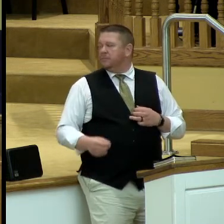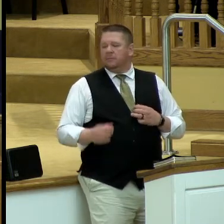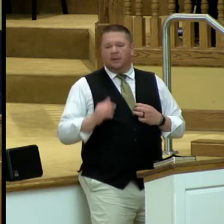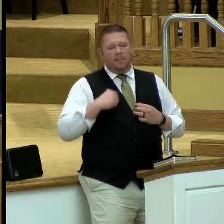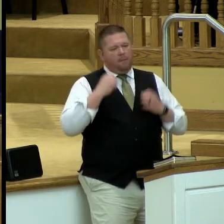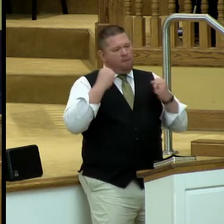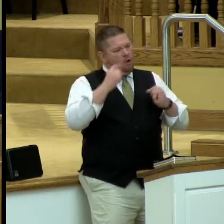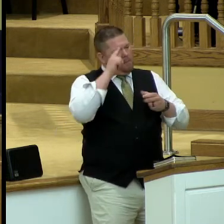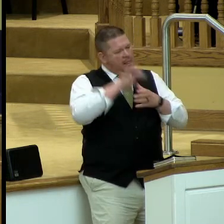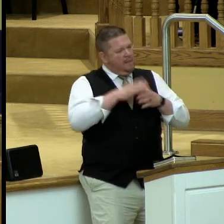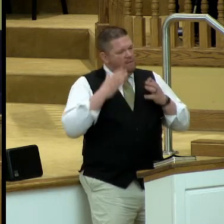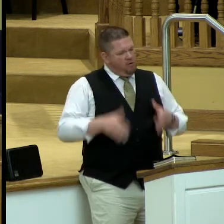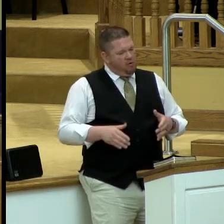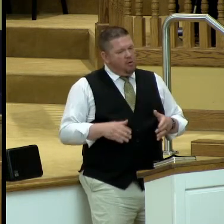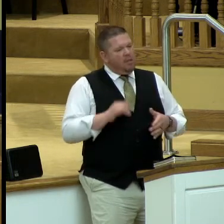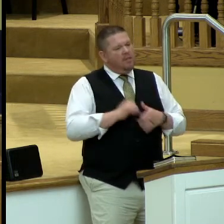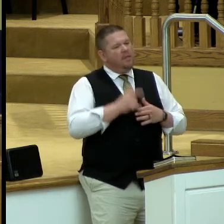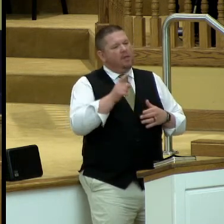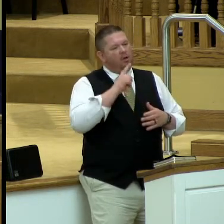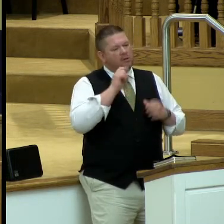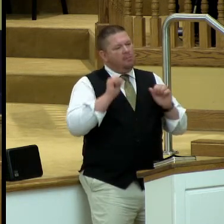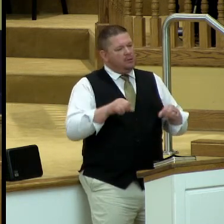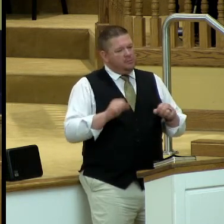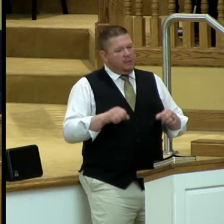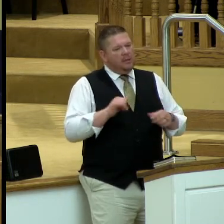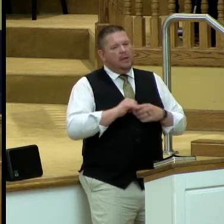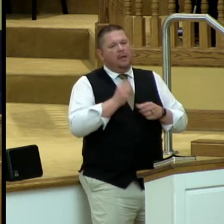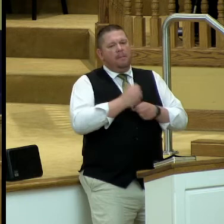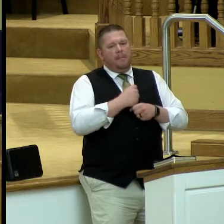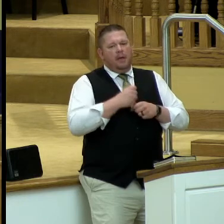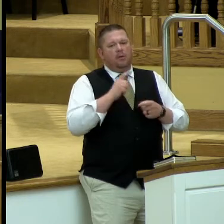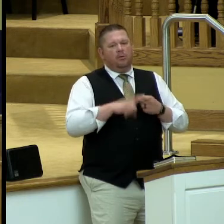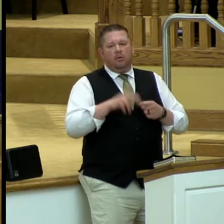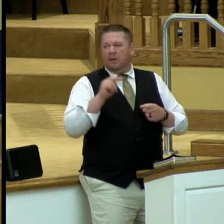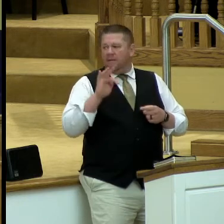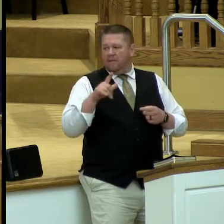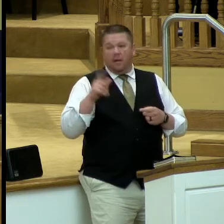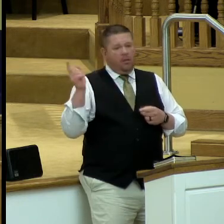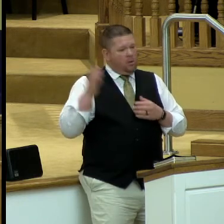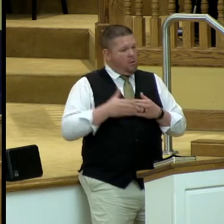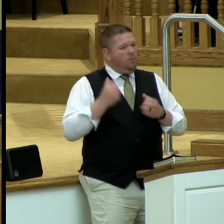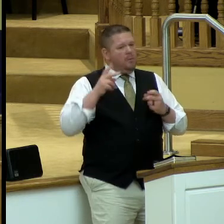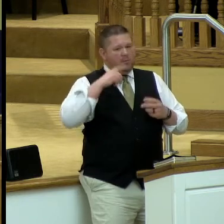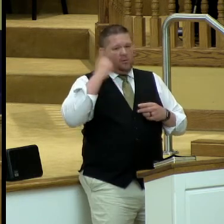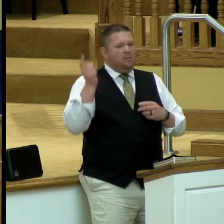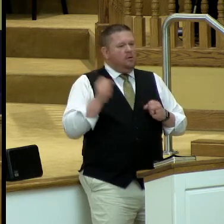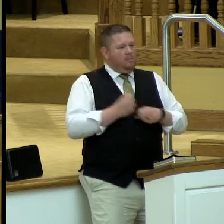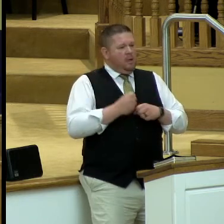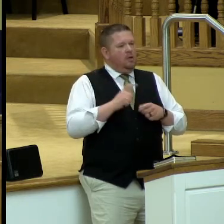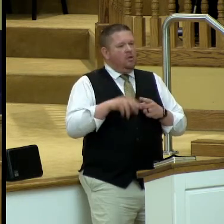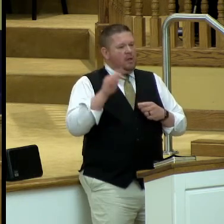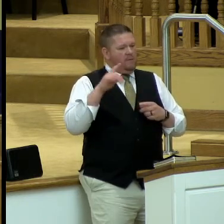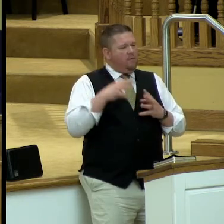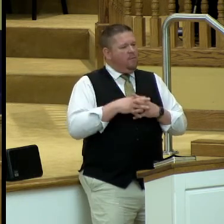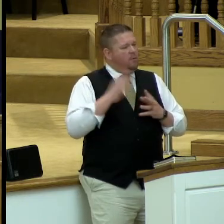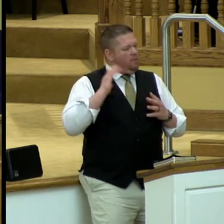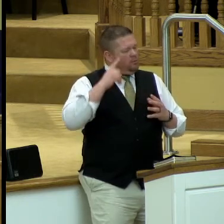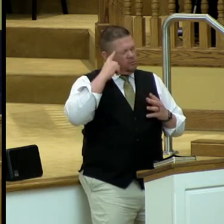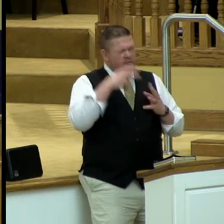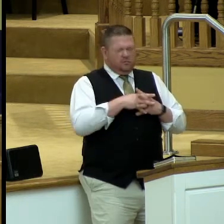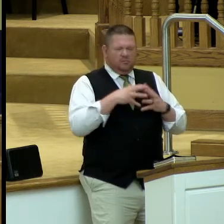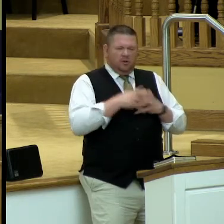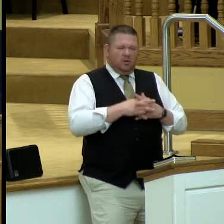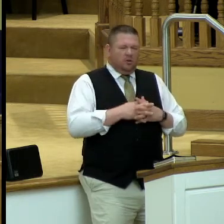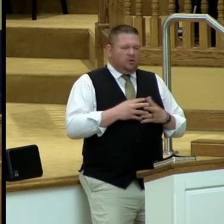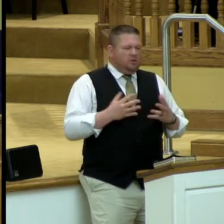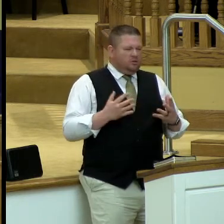I'm a firm believer that there's a possibility that you can make it to the NFL. That's who I am. I believe anyone can make it. I do. I've